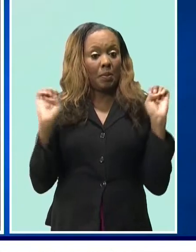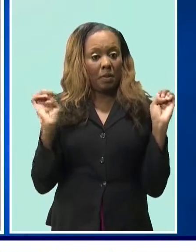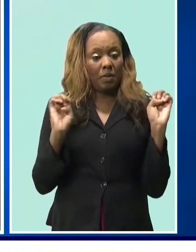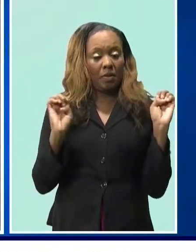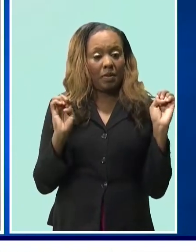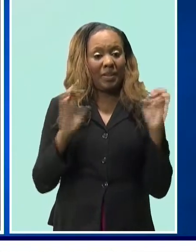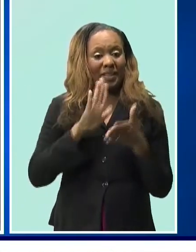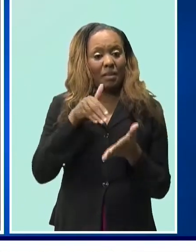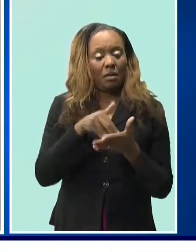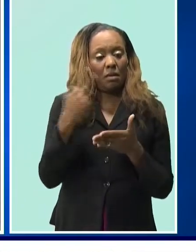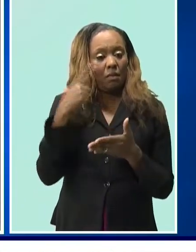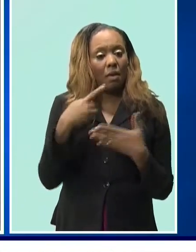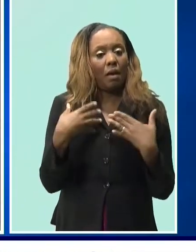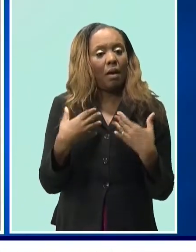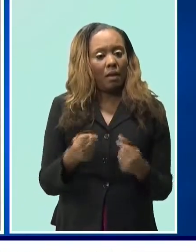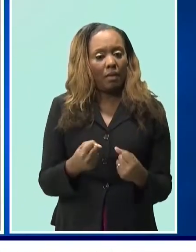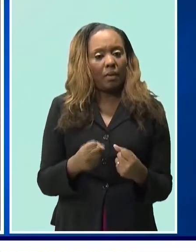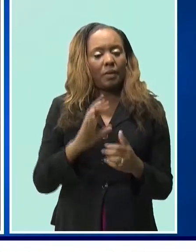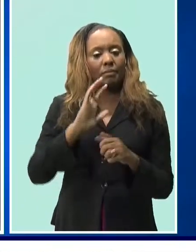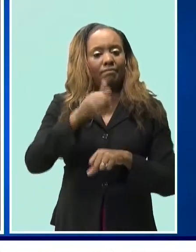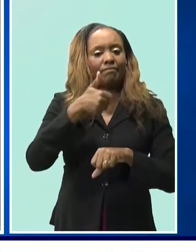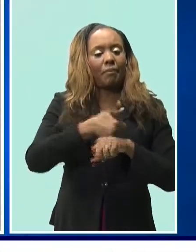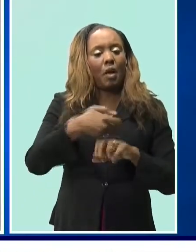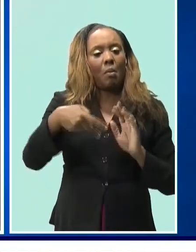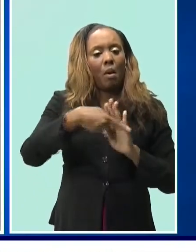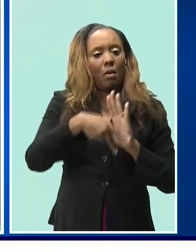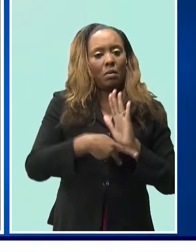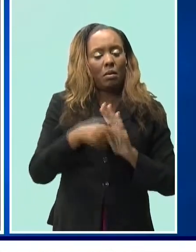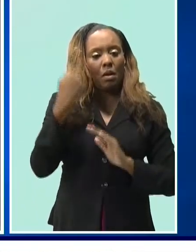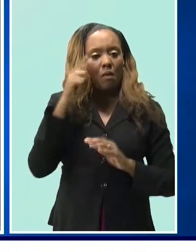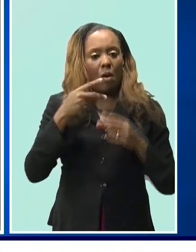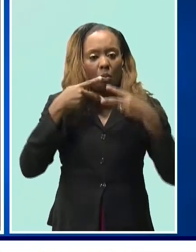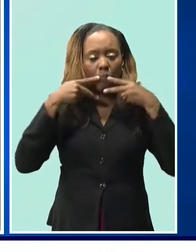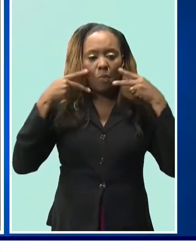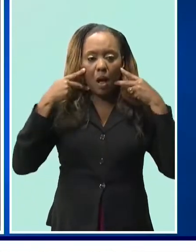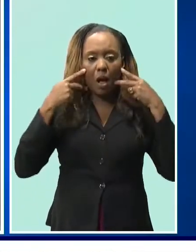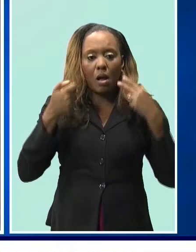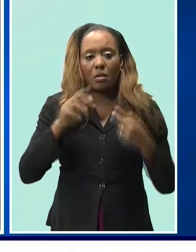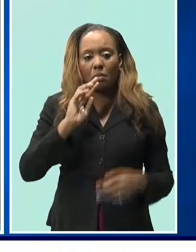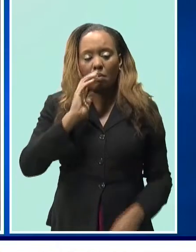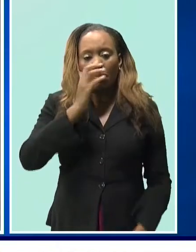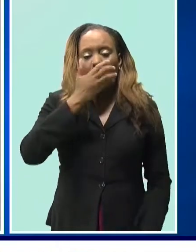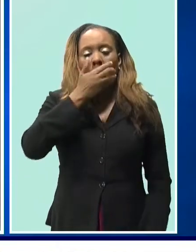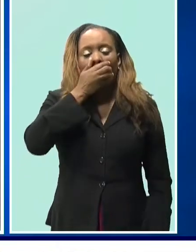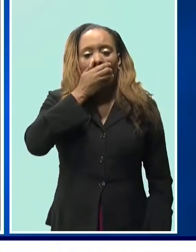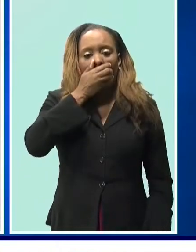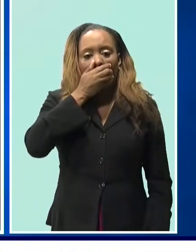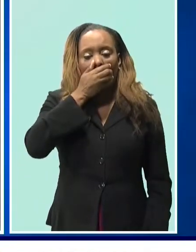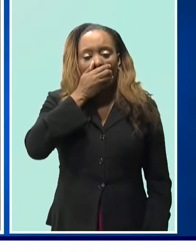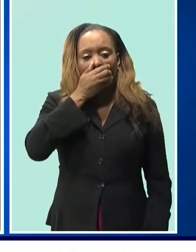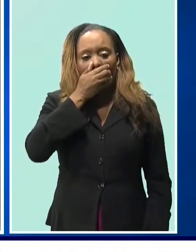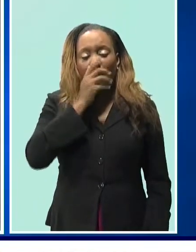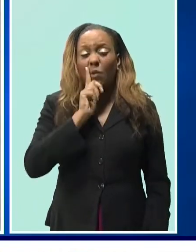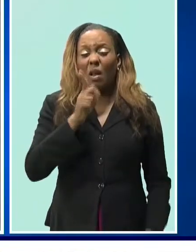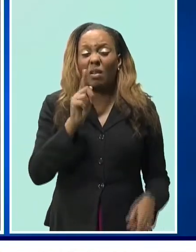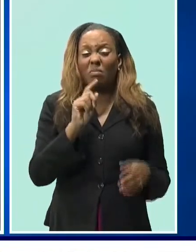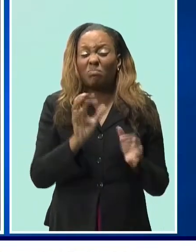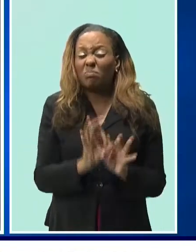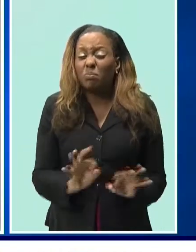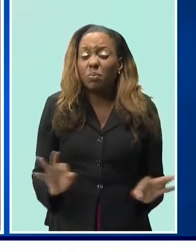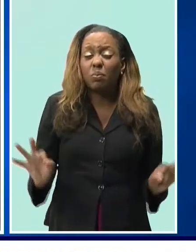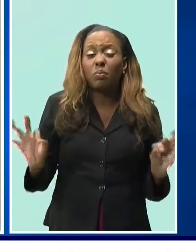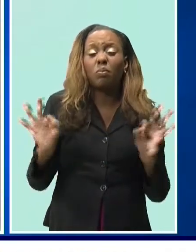Wellness put forward a policy position on the use of face masks by the general public We want to stress that